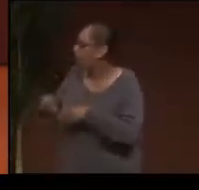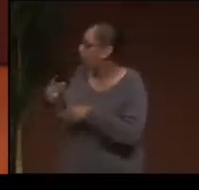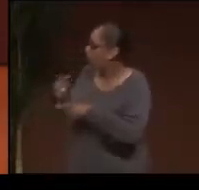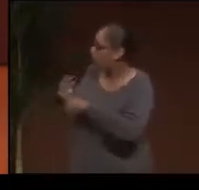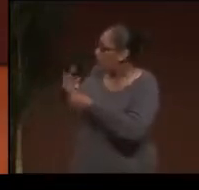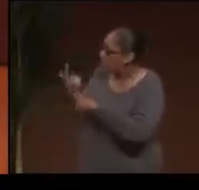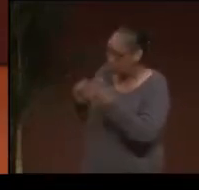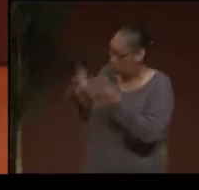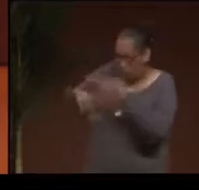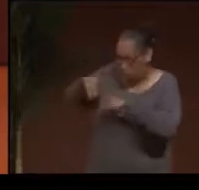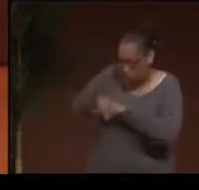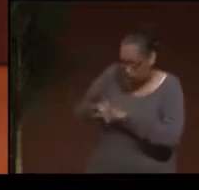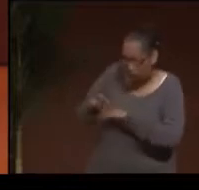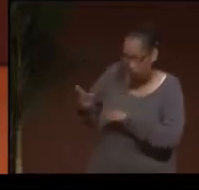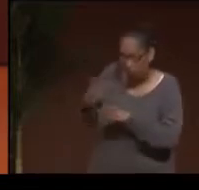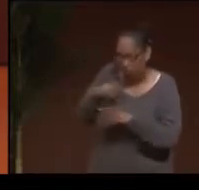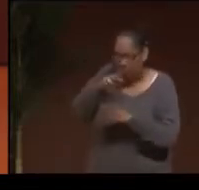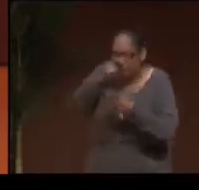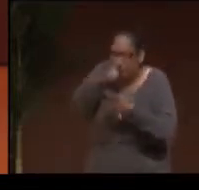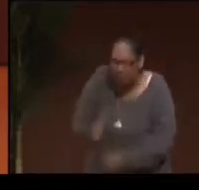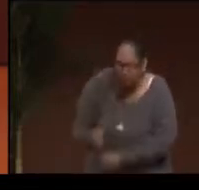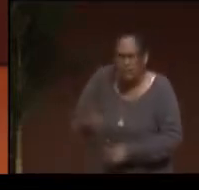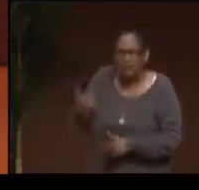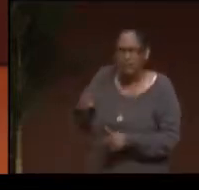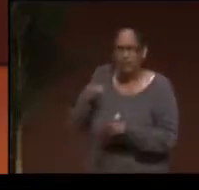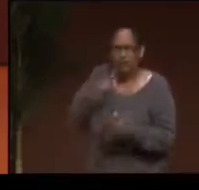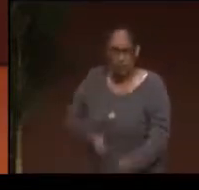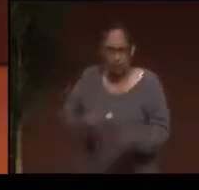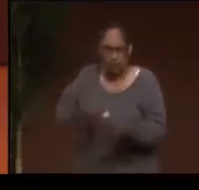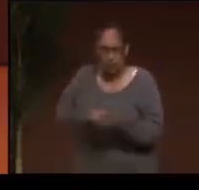interested in what was going on. Very quickly,